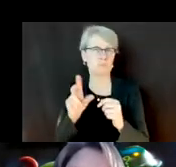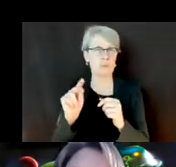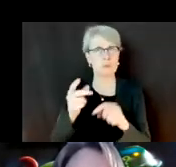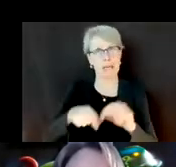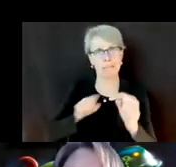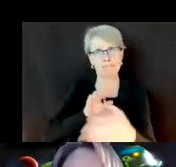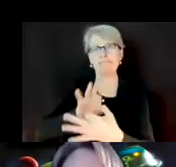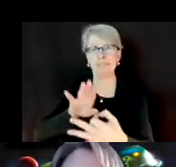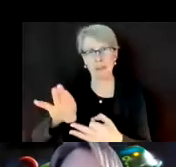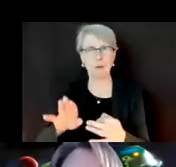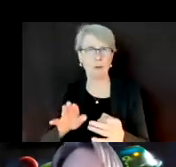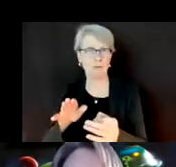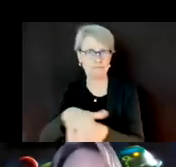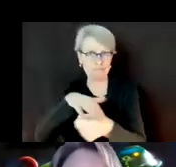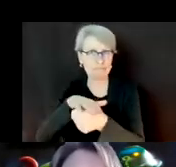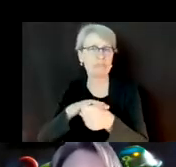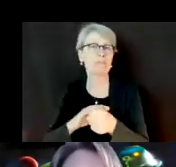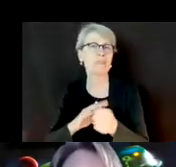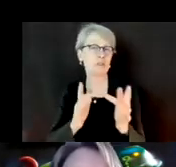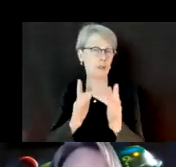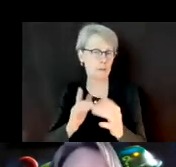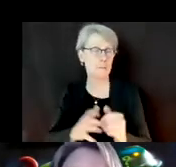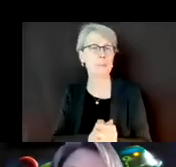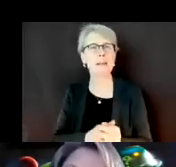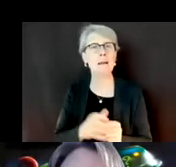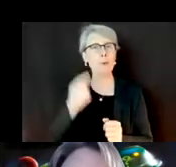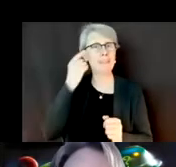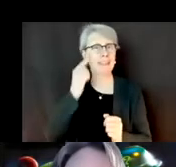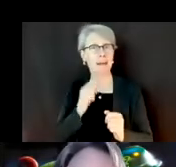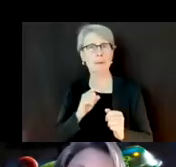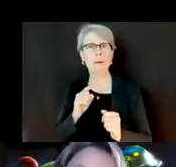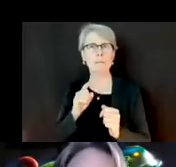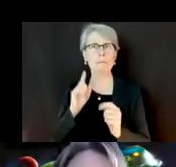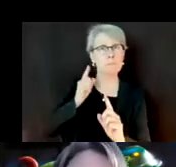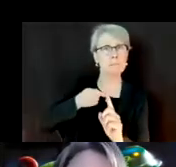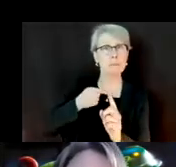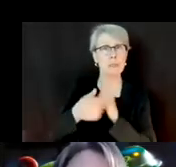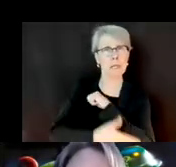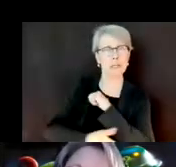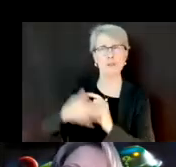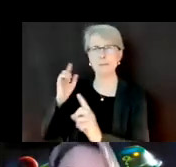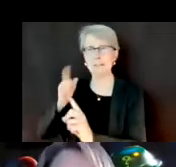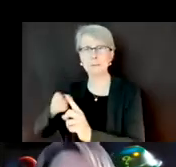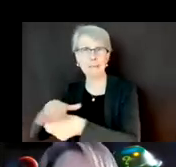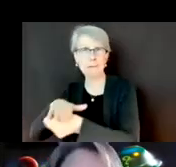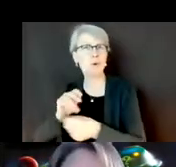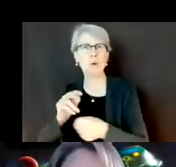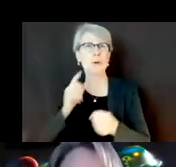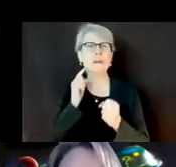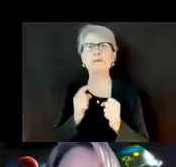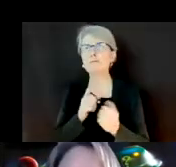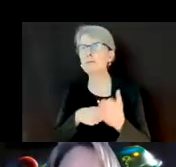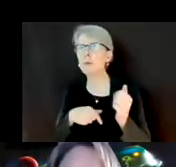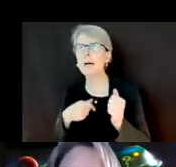is, we don't think about demographics with search. We think about like, what are people looking for? What are they interested in? What are they confused by and they want